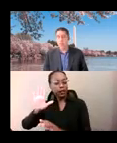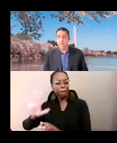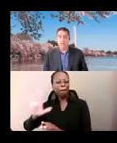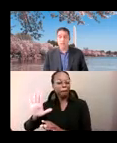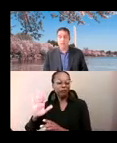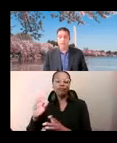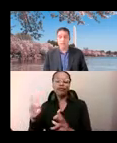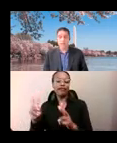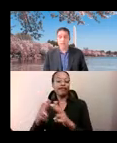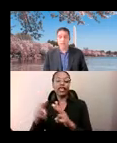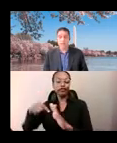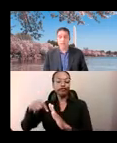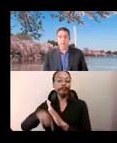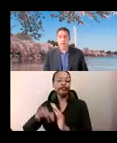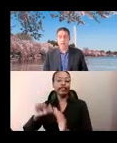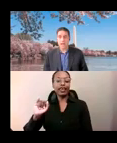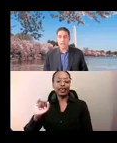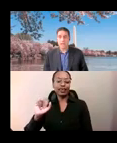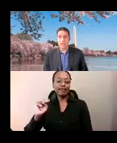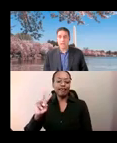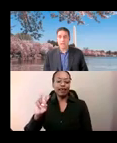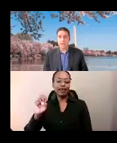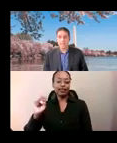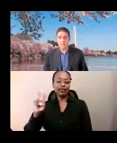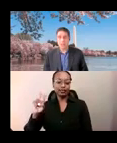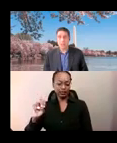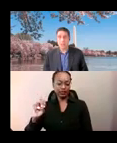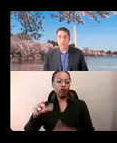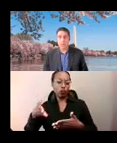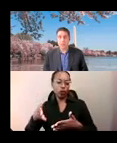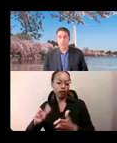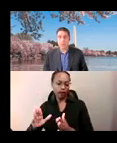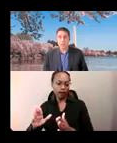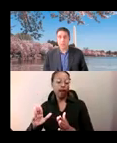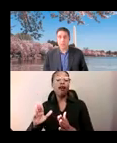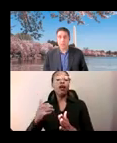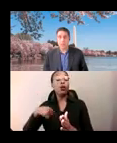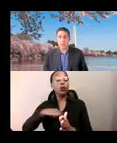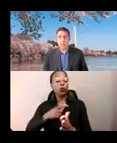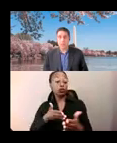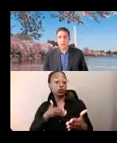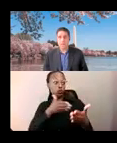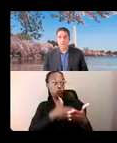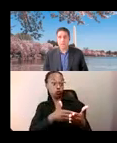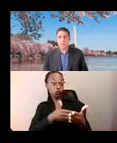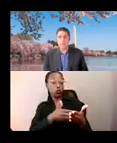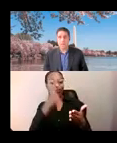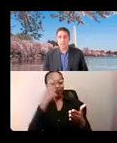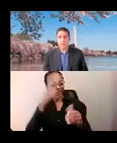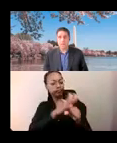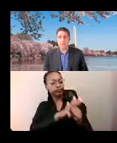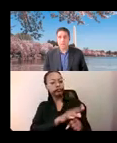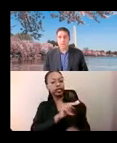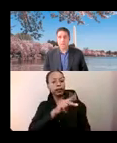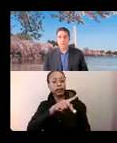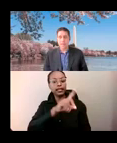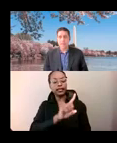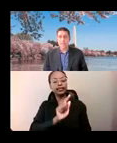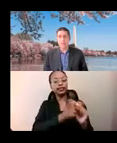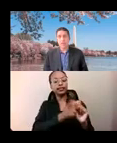for compensation for him and to continue to put pressure on MPD to change its policies and change its